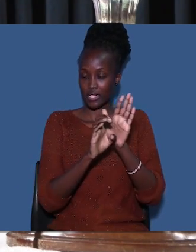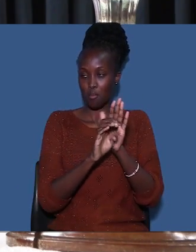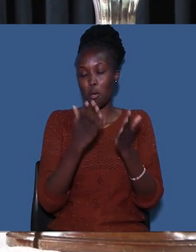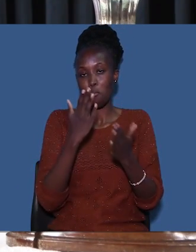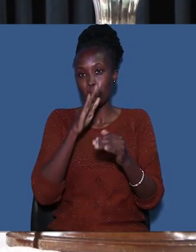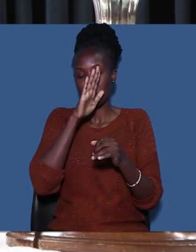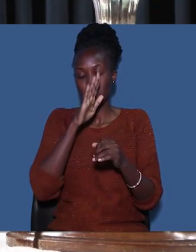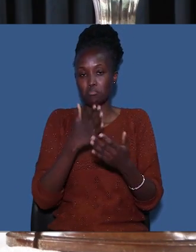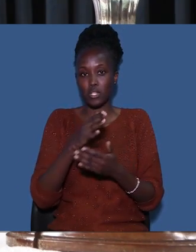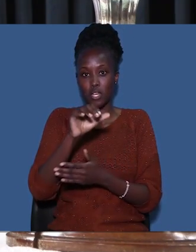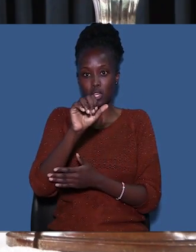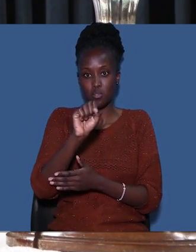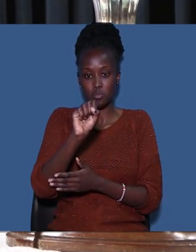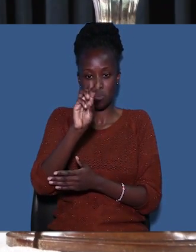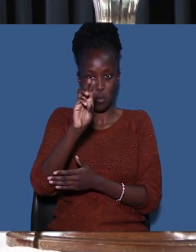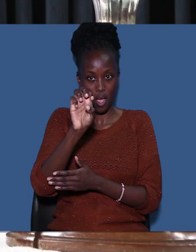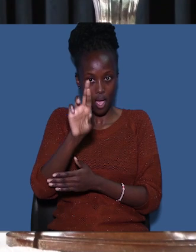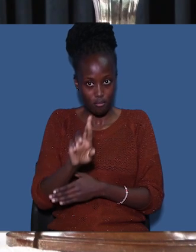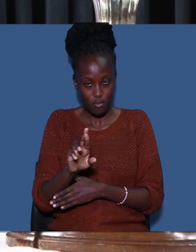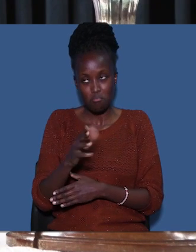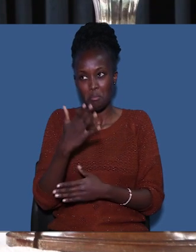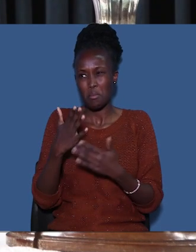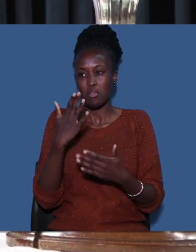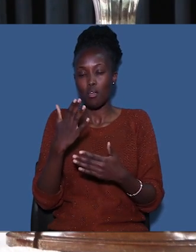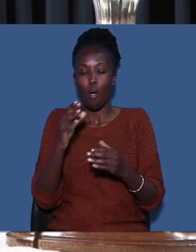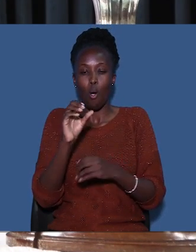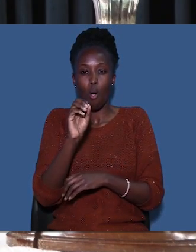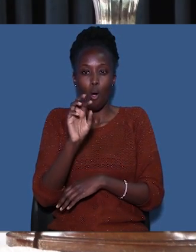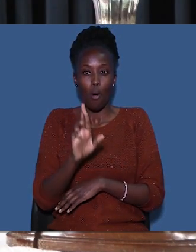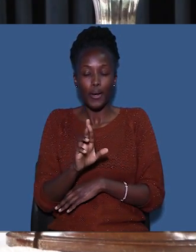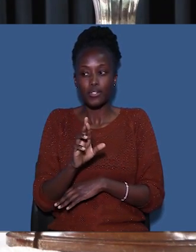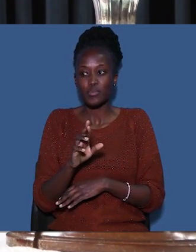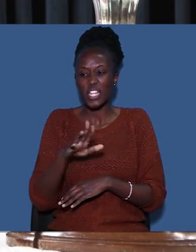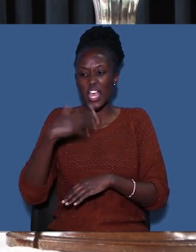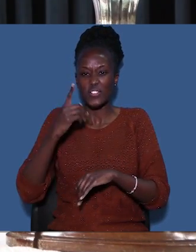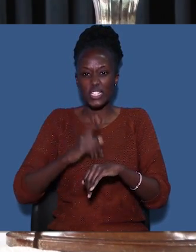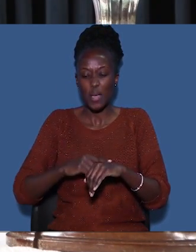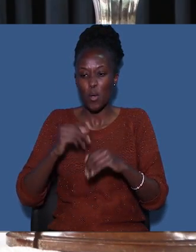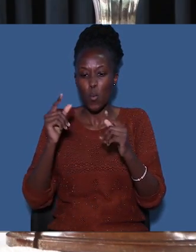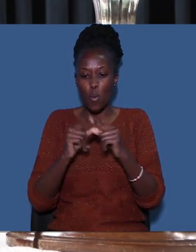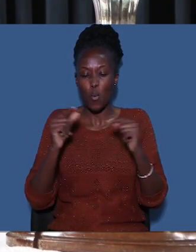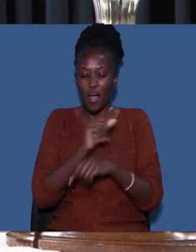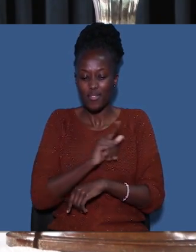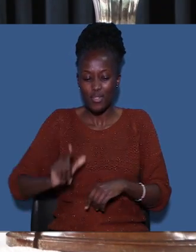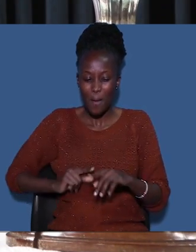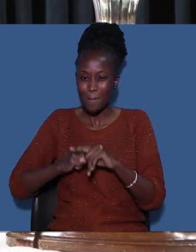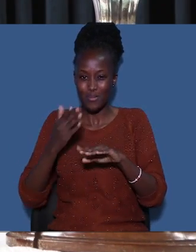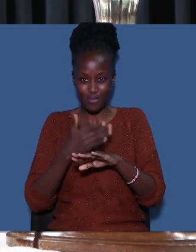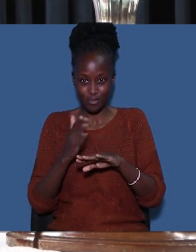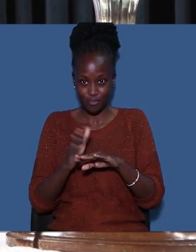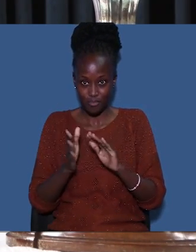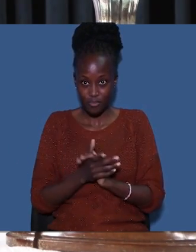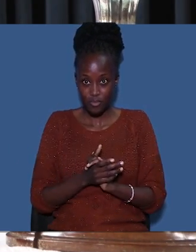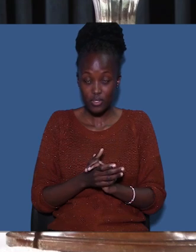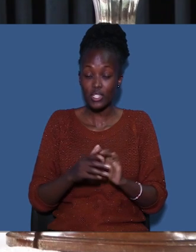name and calling out his name carelessly. God expected his people to take time to rest from work, like he